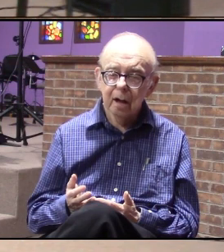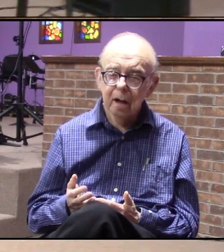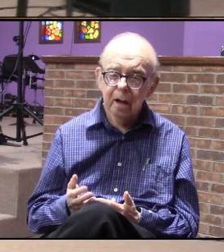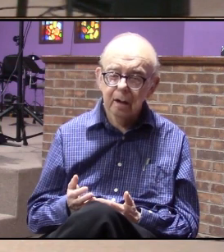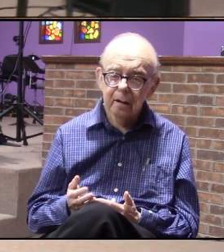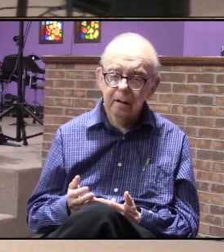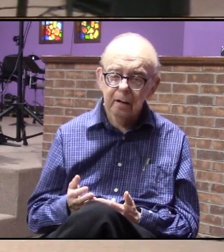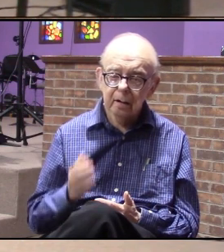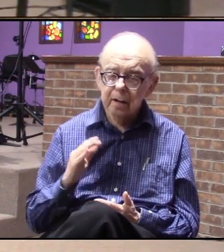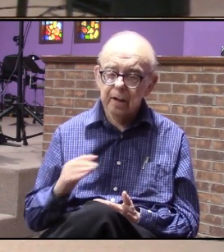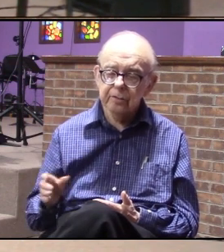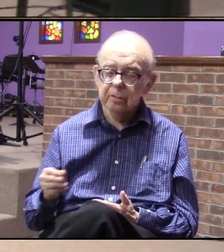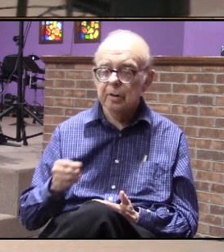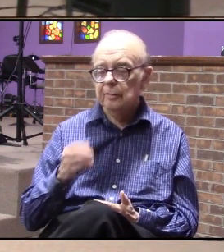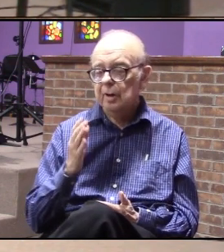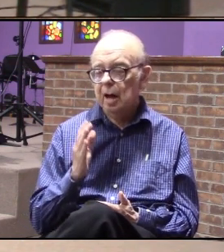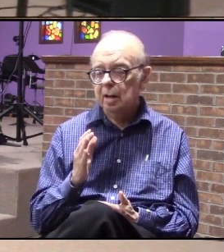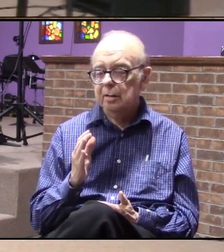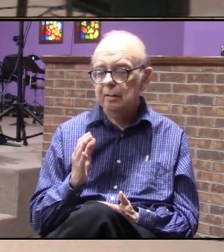As children of God,